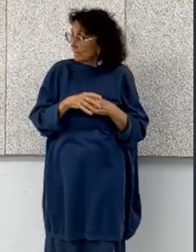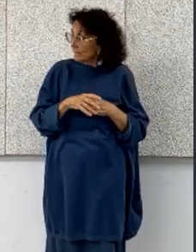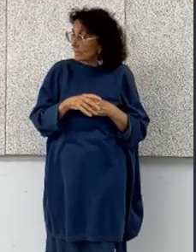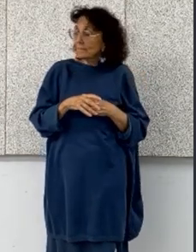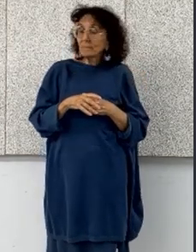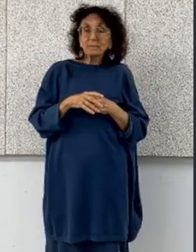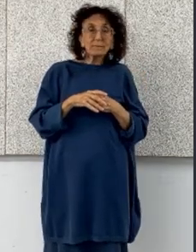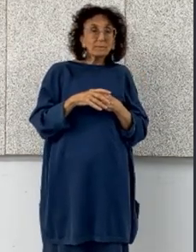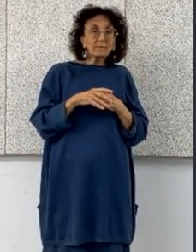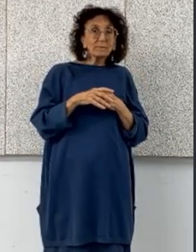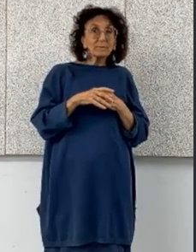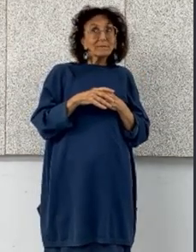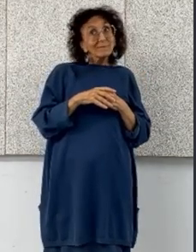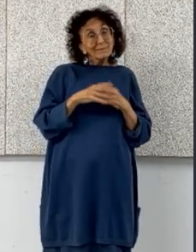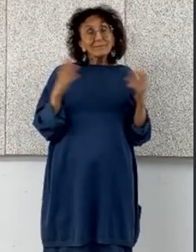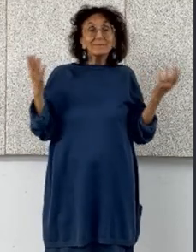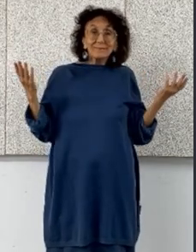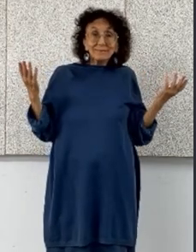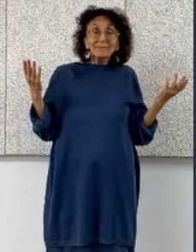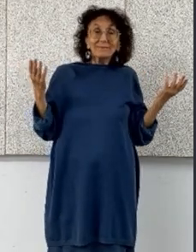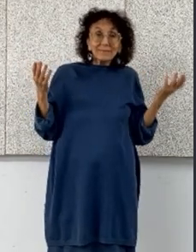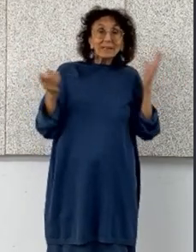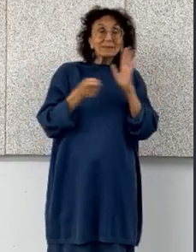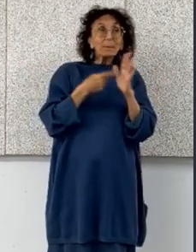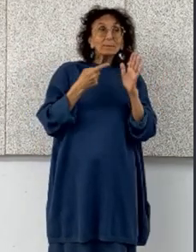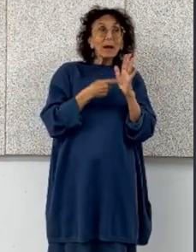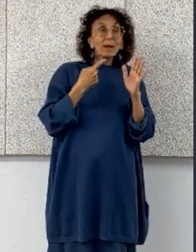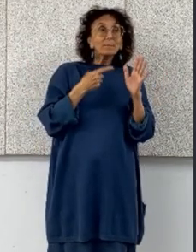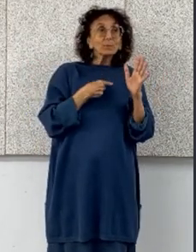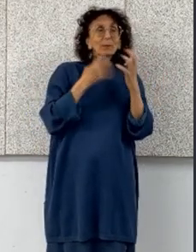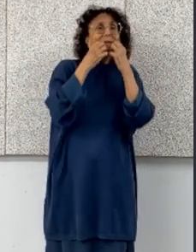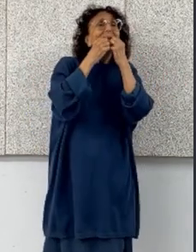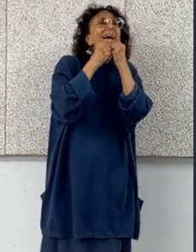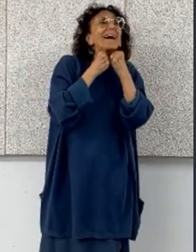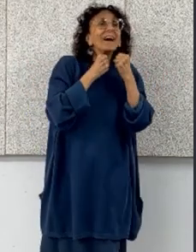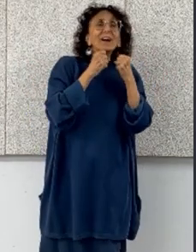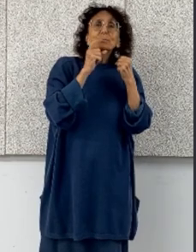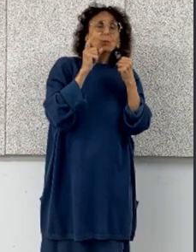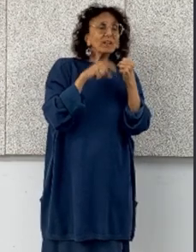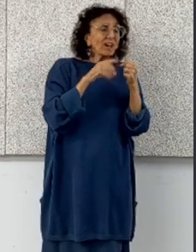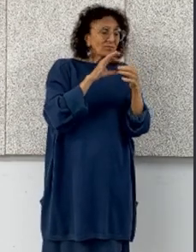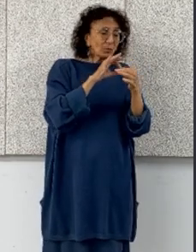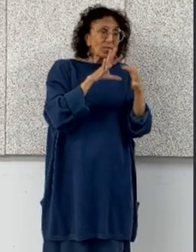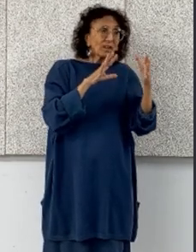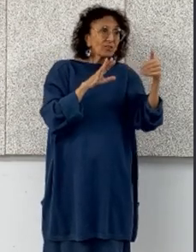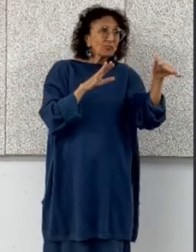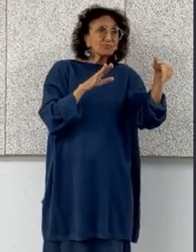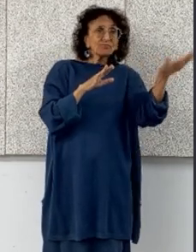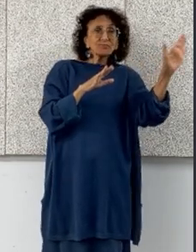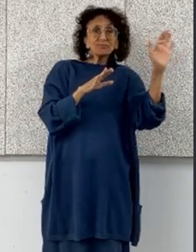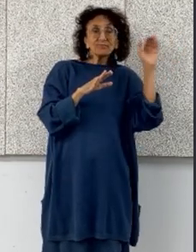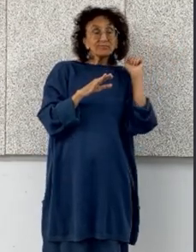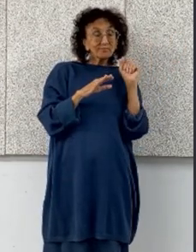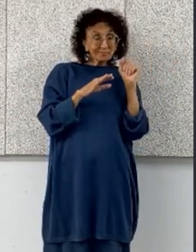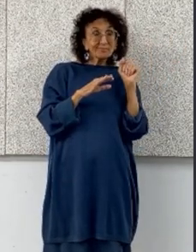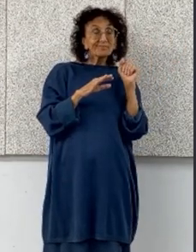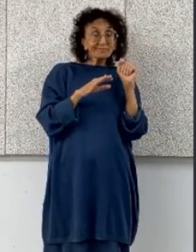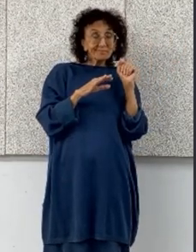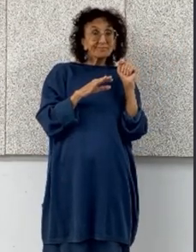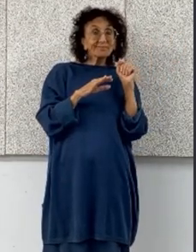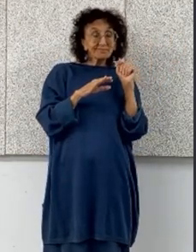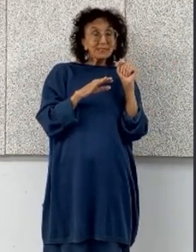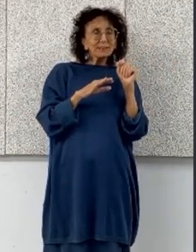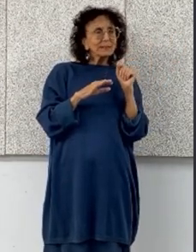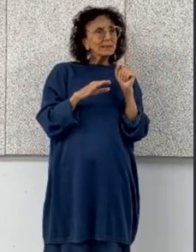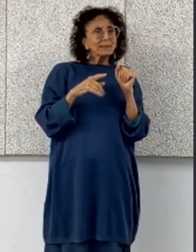know, sometimes we have to let go of things that we love. Mm-hmm. And that's just